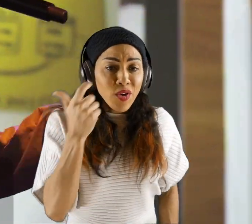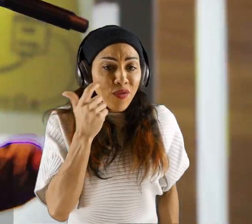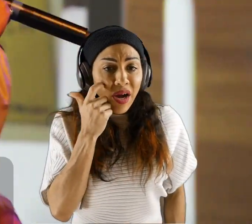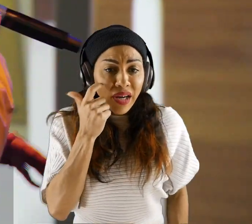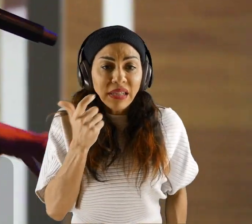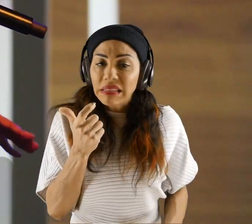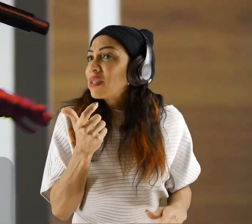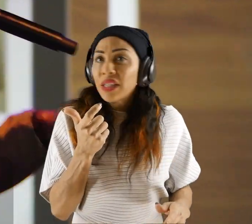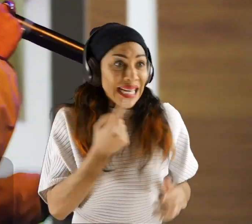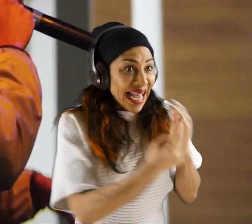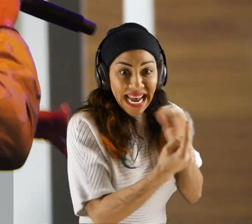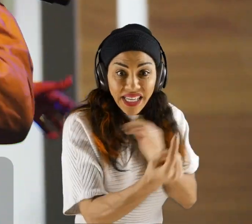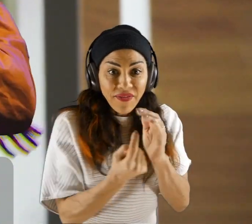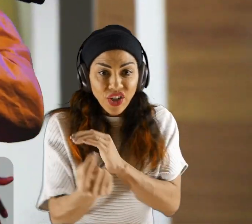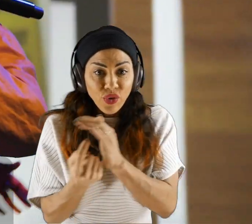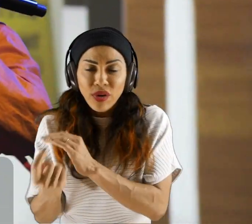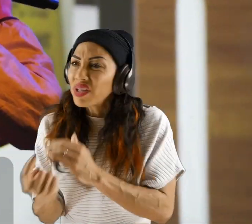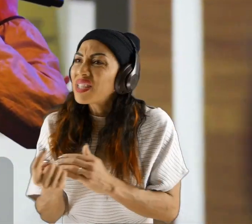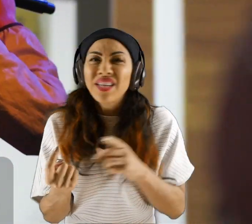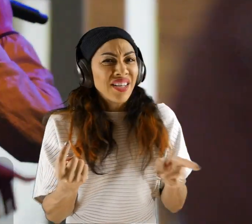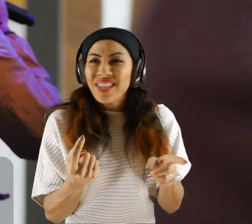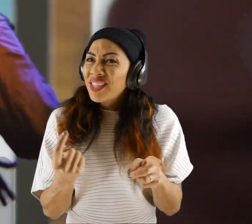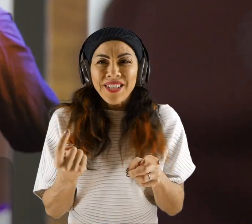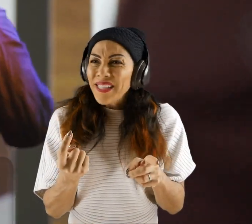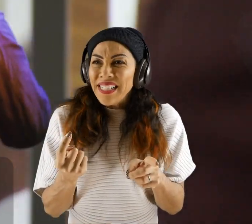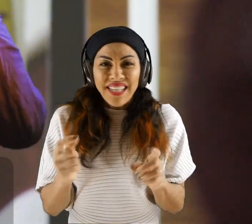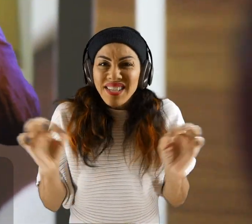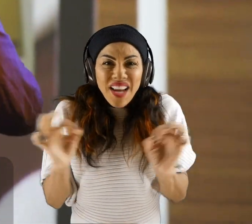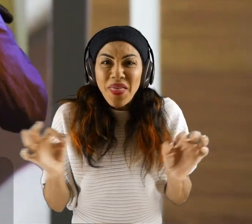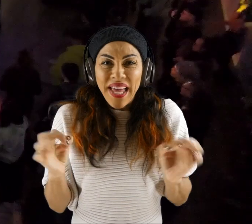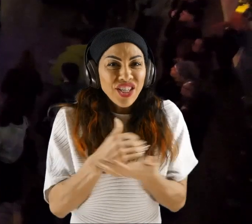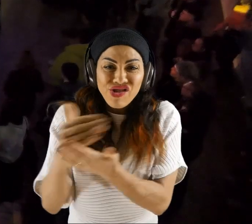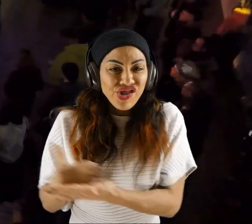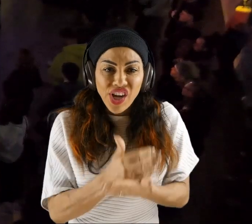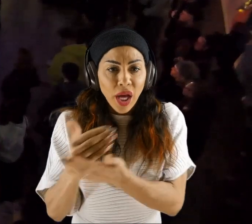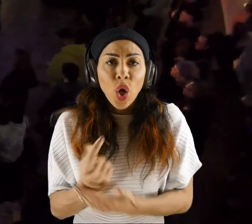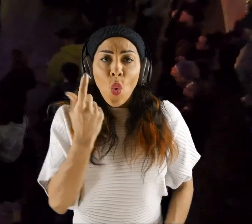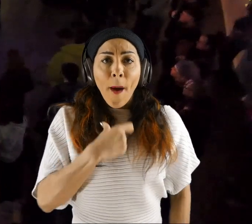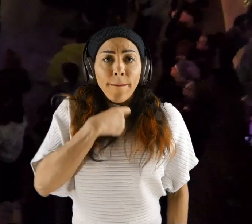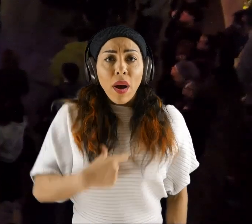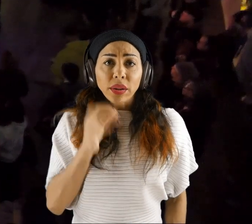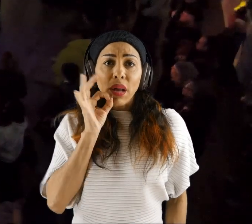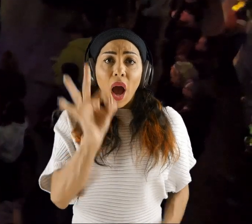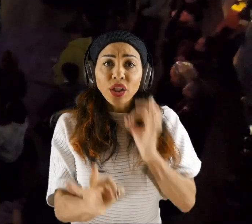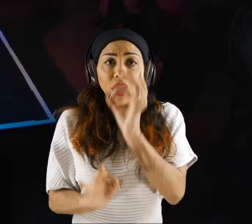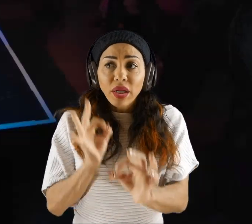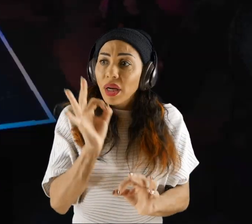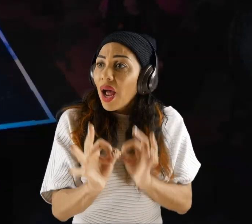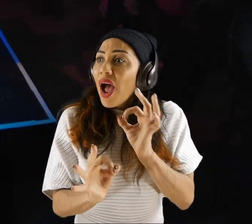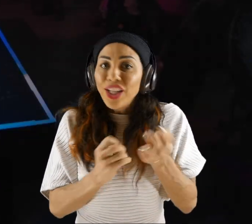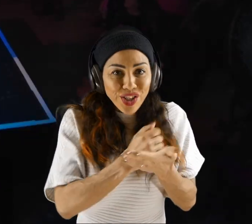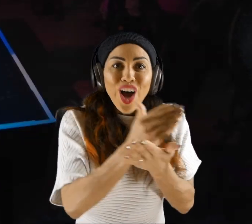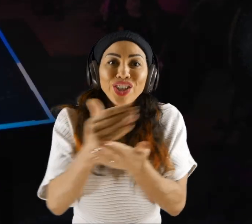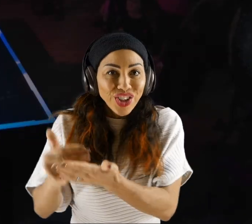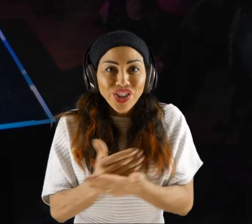phones, but there's somewhere in the circuit. Individuals obtaining the keys, but collectively they weren't sharing the surplus. Just one person asking the questions, enough for man to